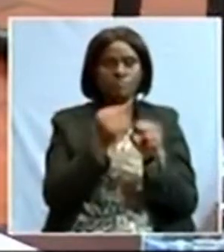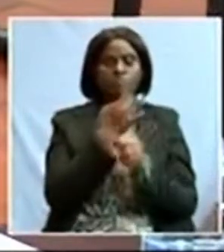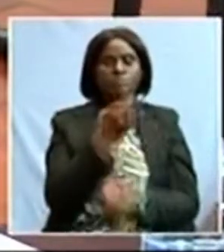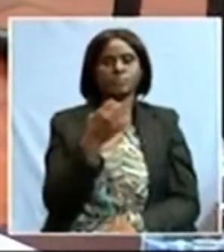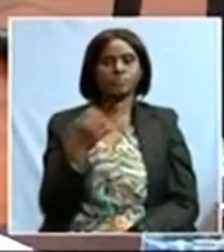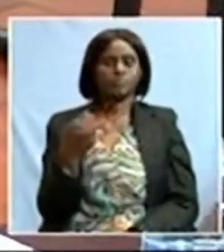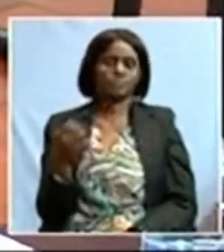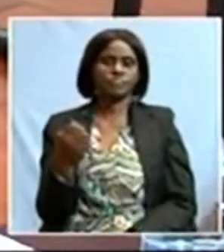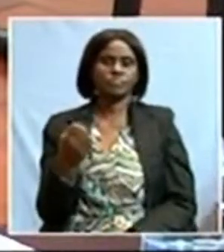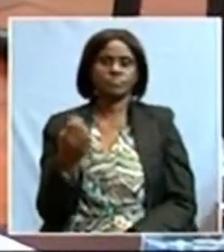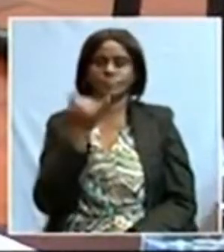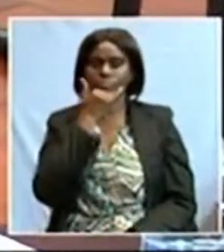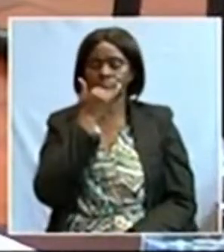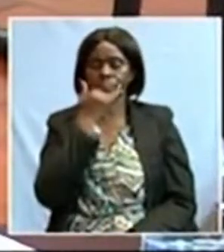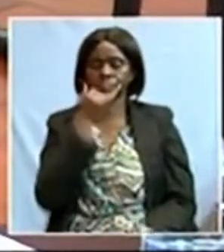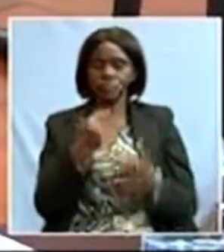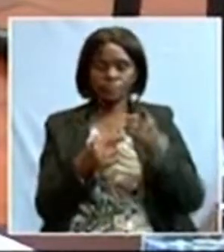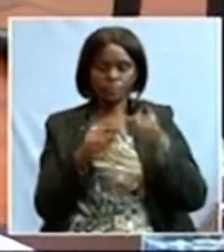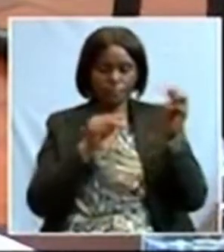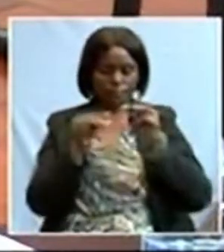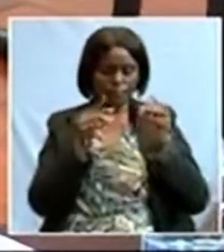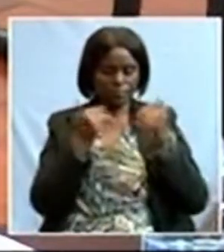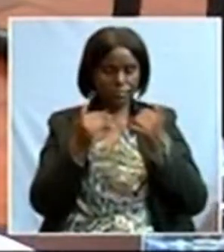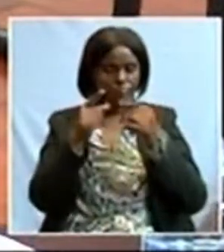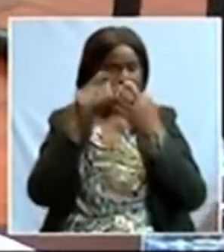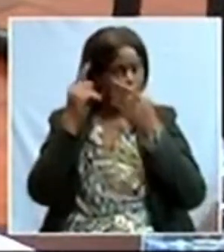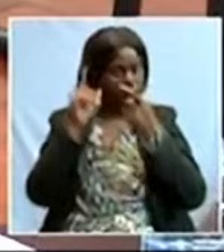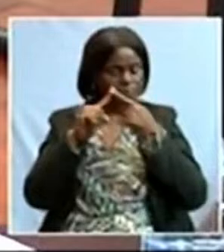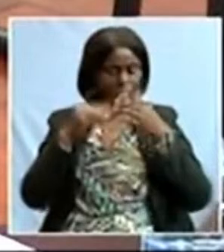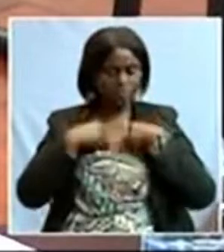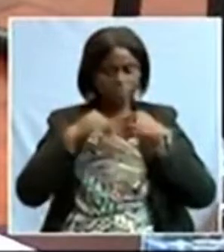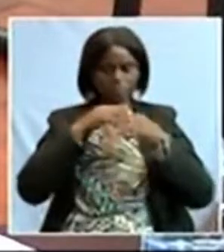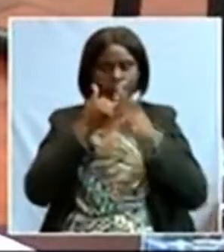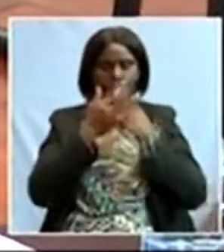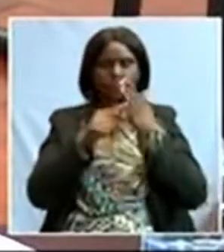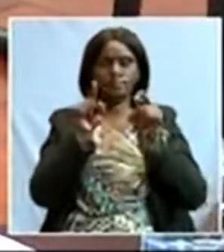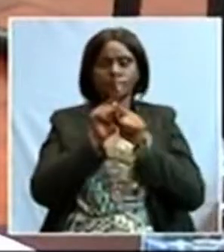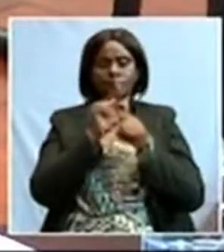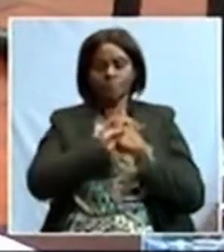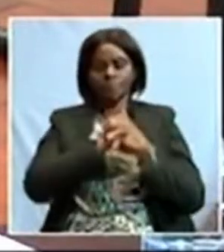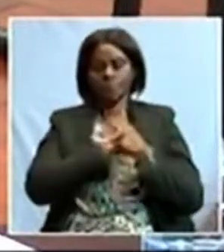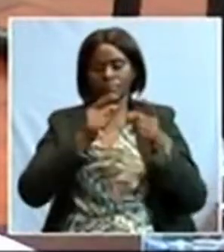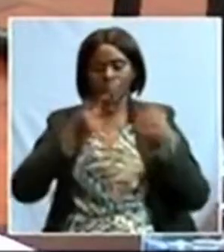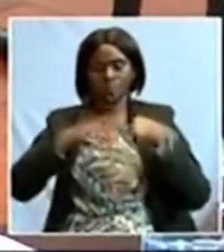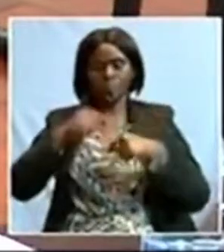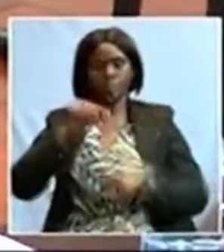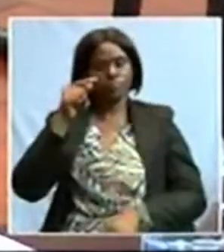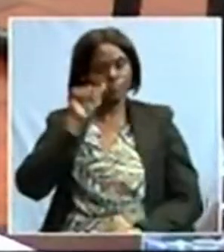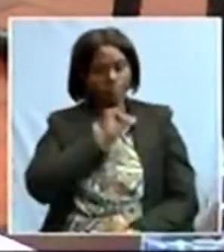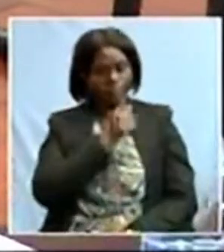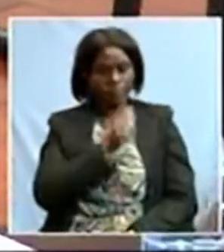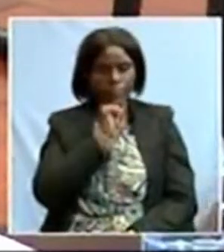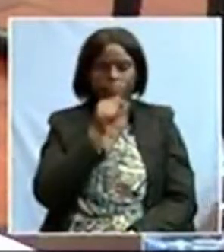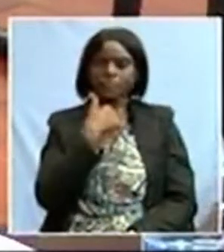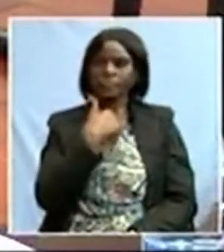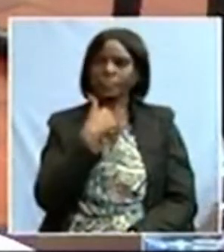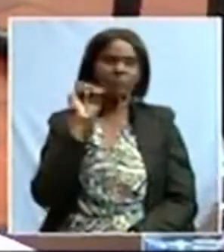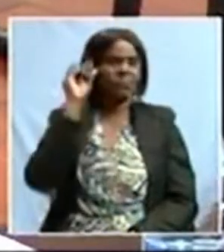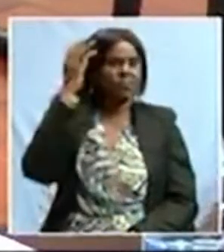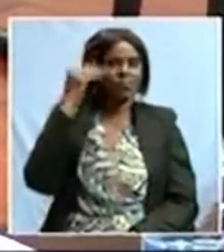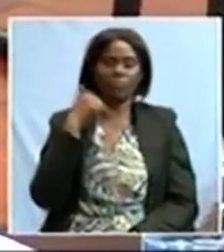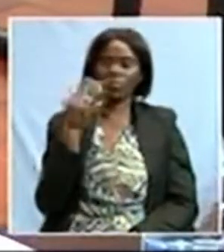equipment. Cause of the query. Management wishes to acknowledge the query and regrets that the local authority does not have an